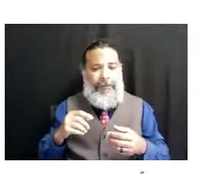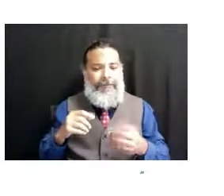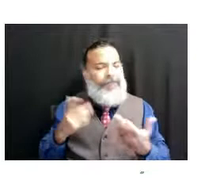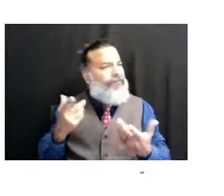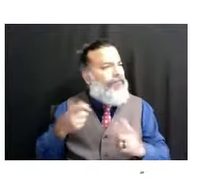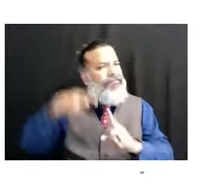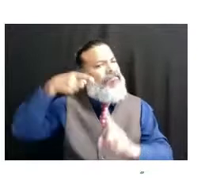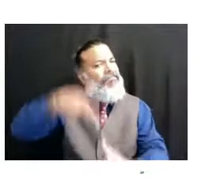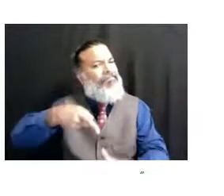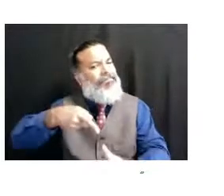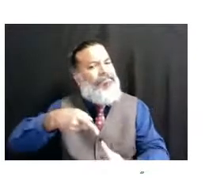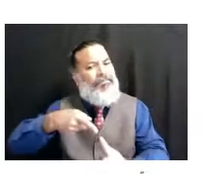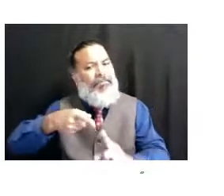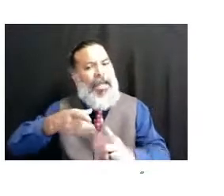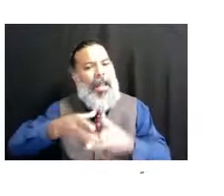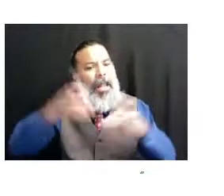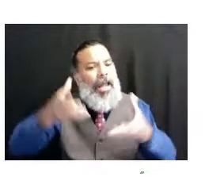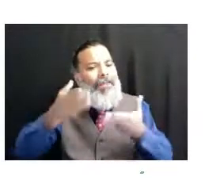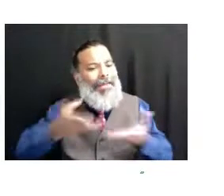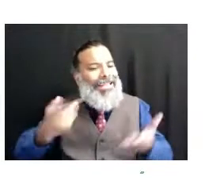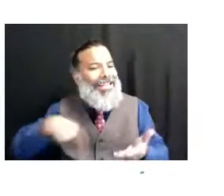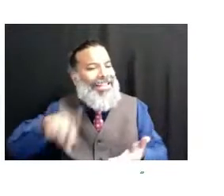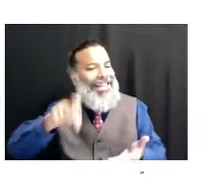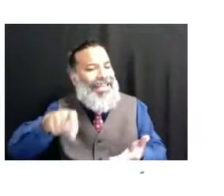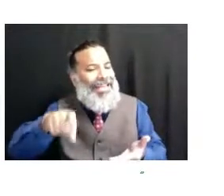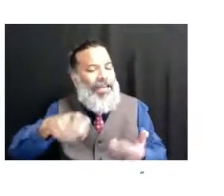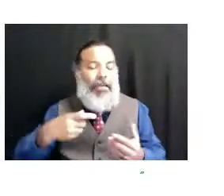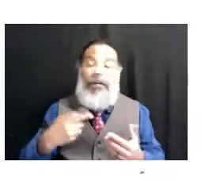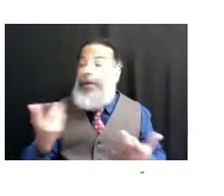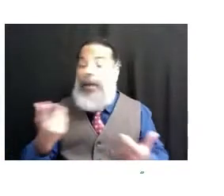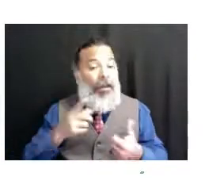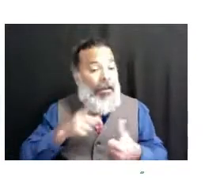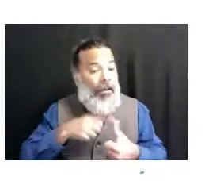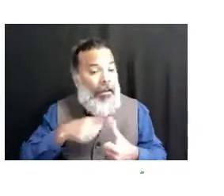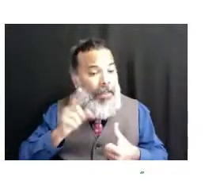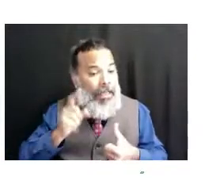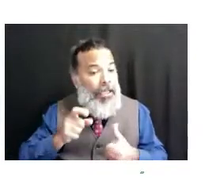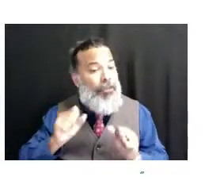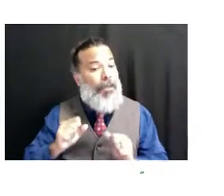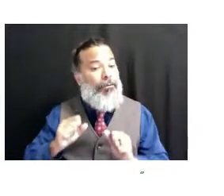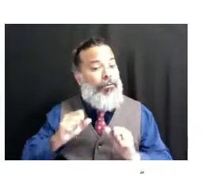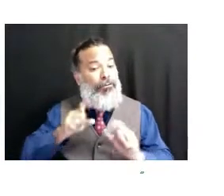would have a lot of the things that they needed. They needed to talk to each